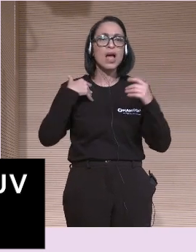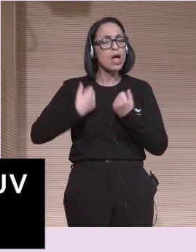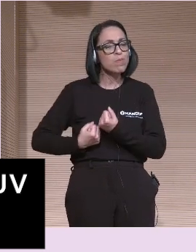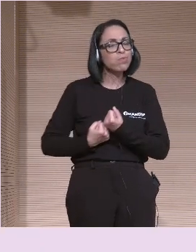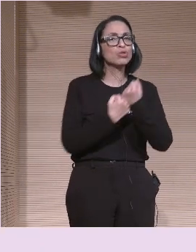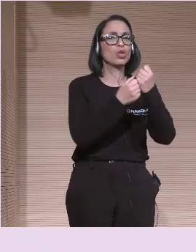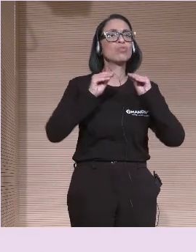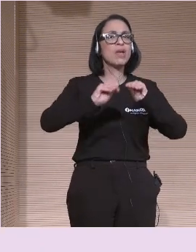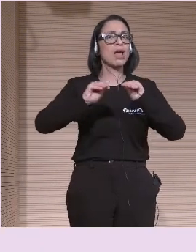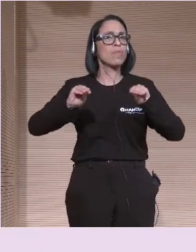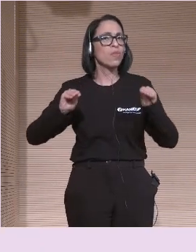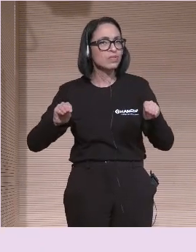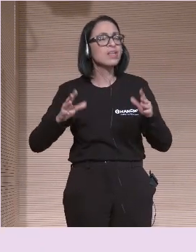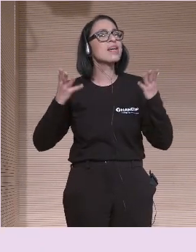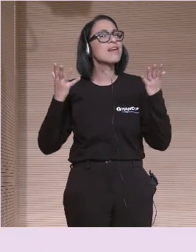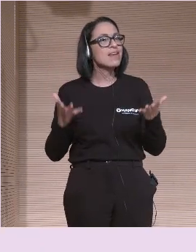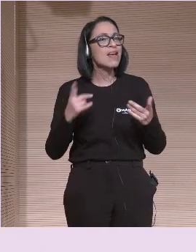matter. Thank you.